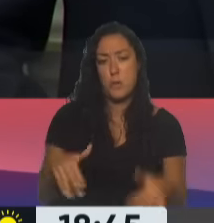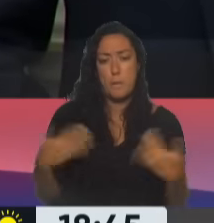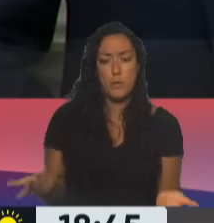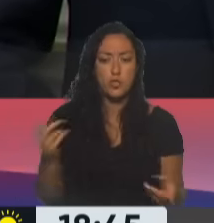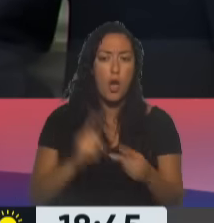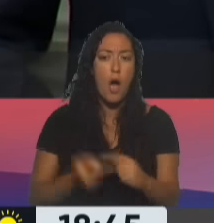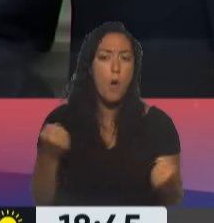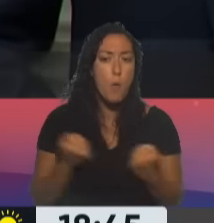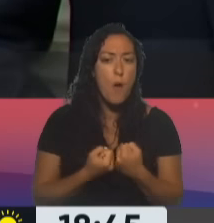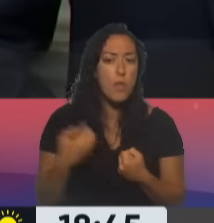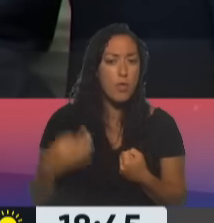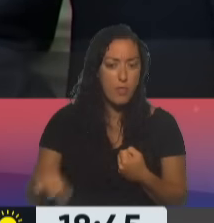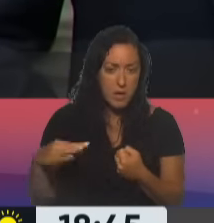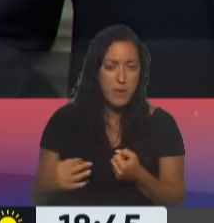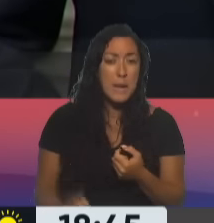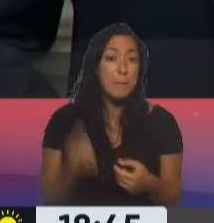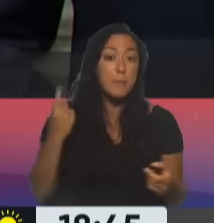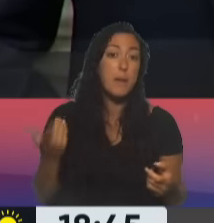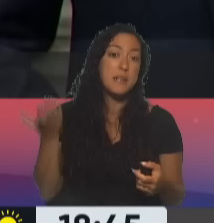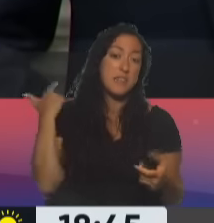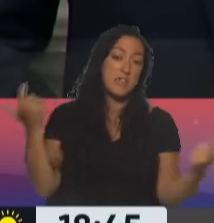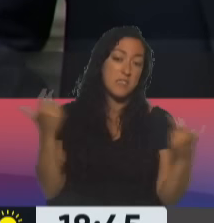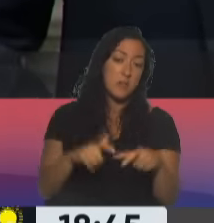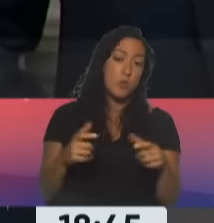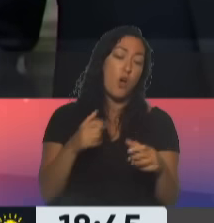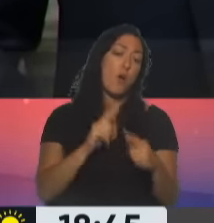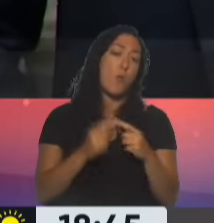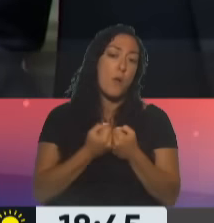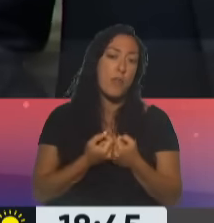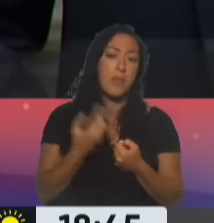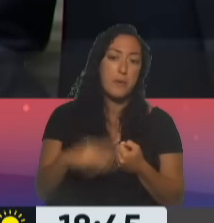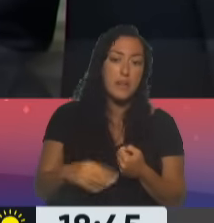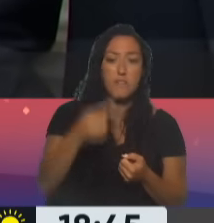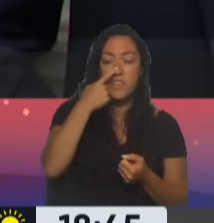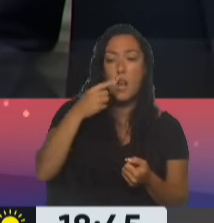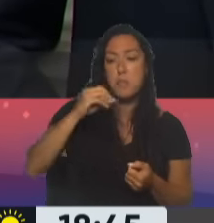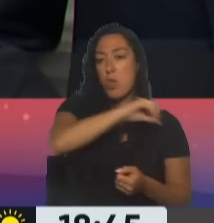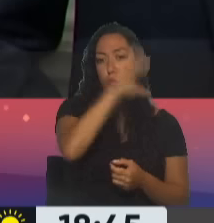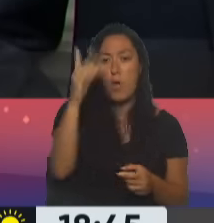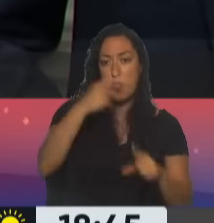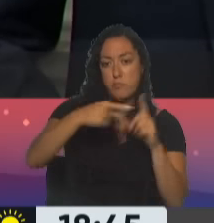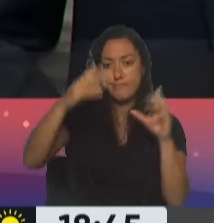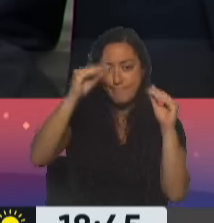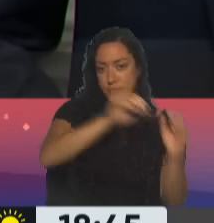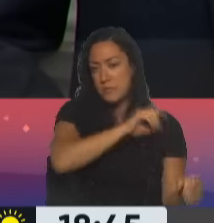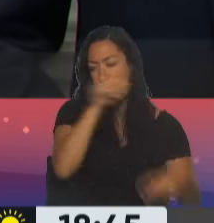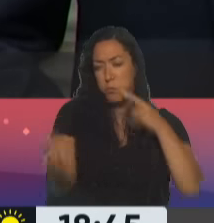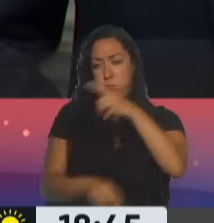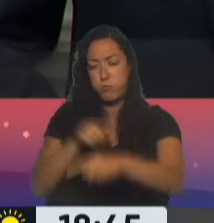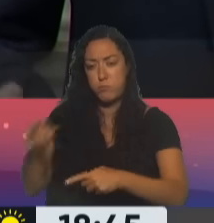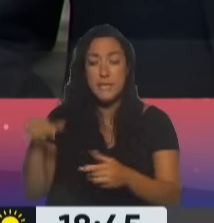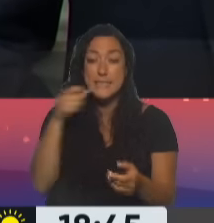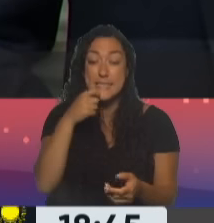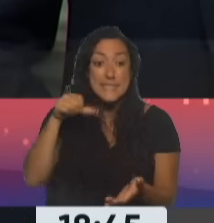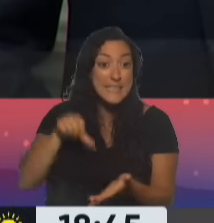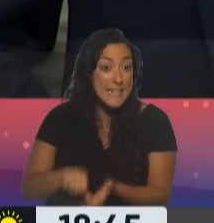They should have made a deal the first time, and they got Midnight Hammer instead. And this will be very traumatic for Iran if they don't make a deal.